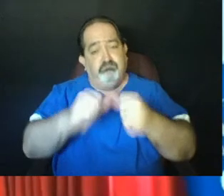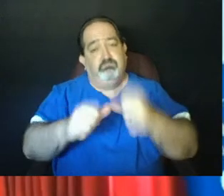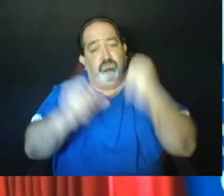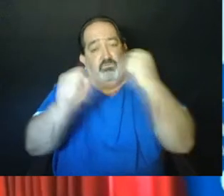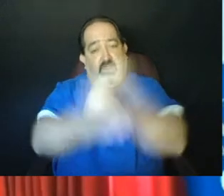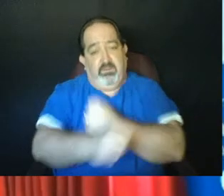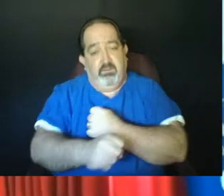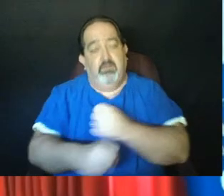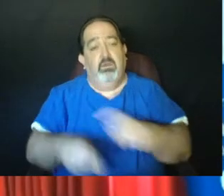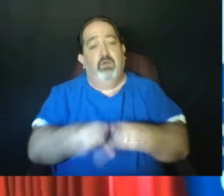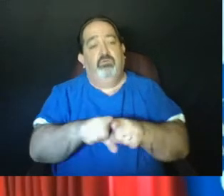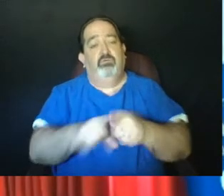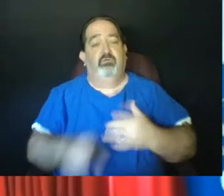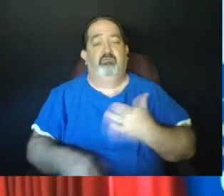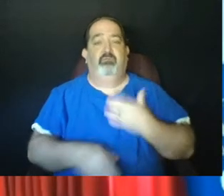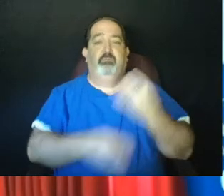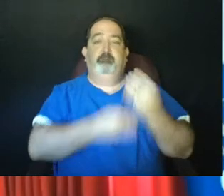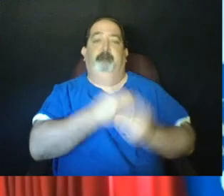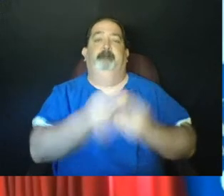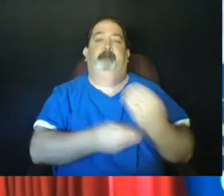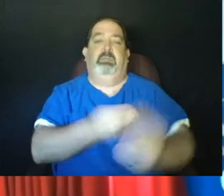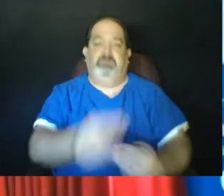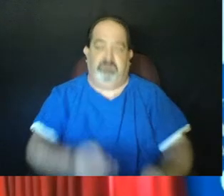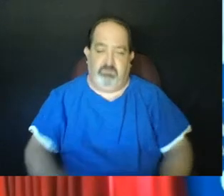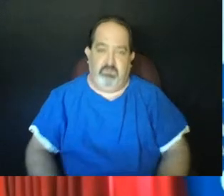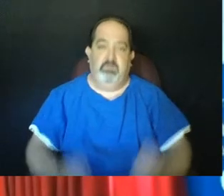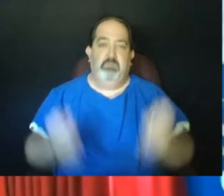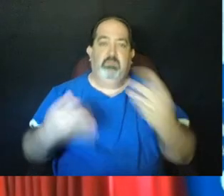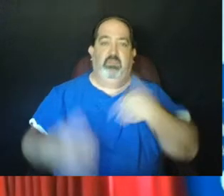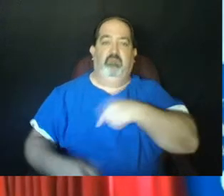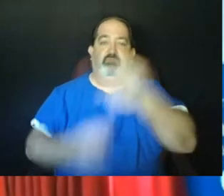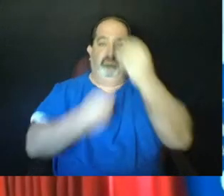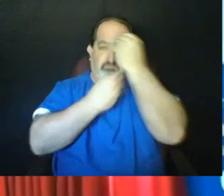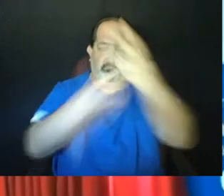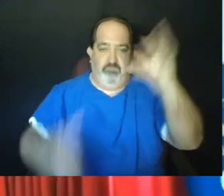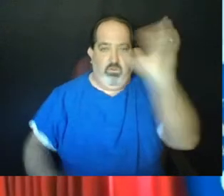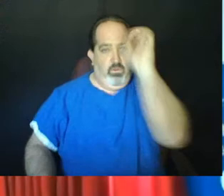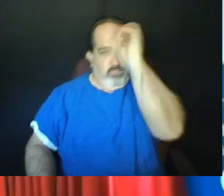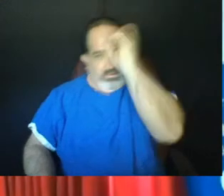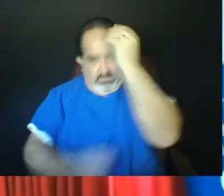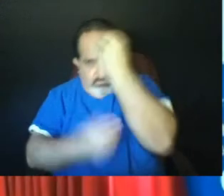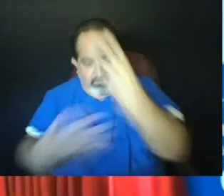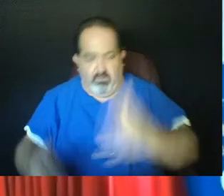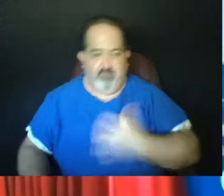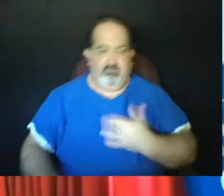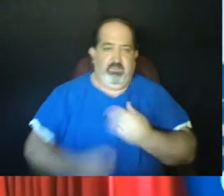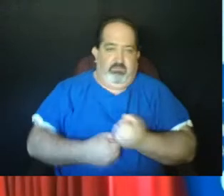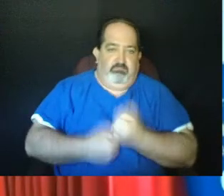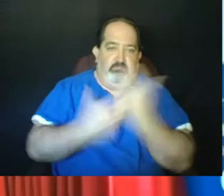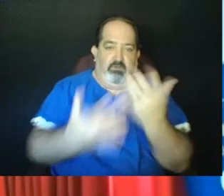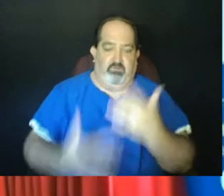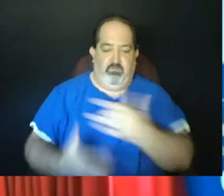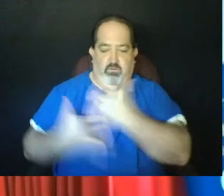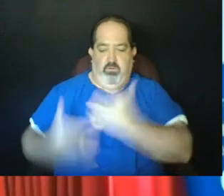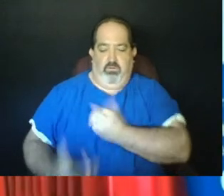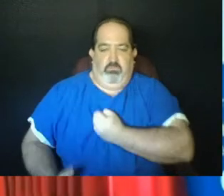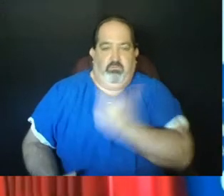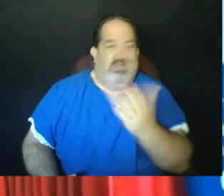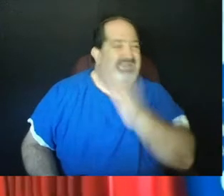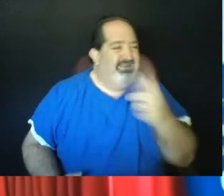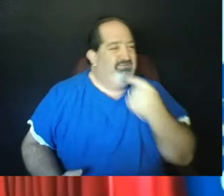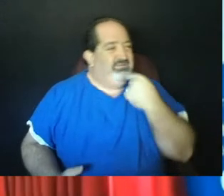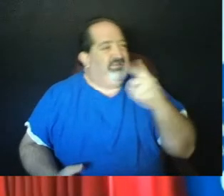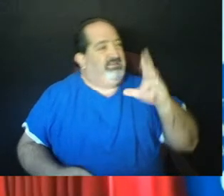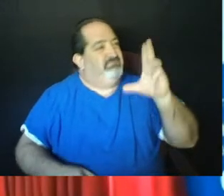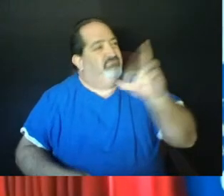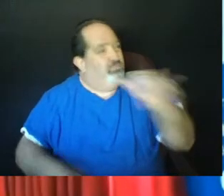to also have compassion. Many of us are speaking our minds and saying what we feel, and it's coming from the heart, which I would never tell anyone not to